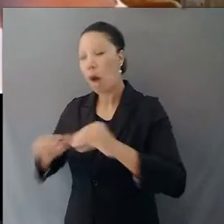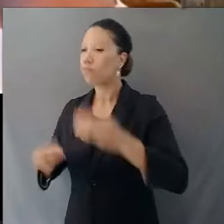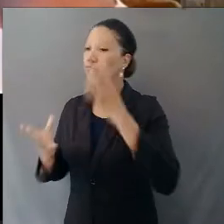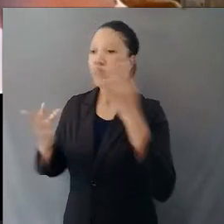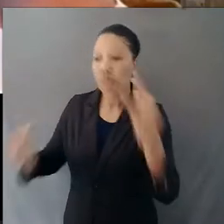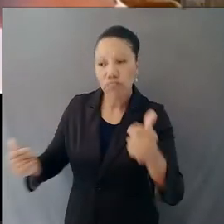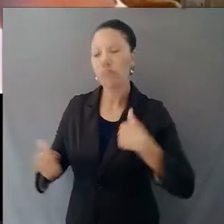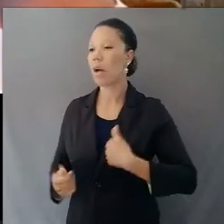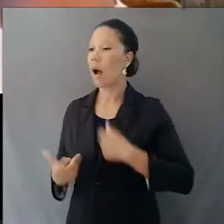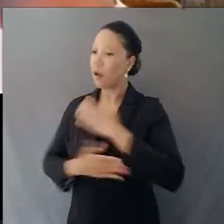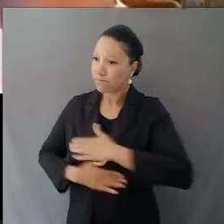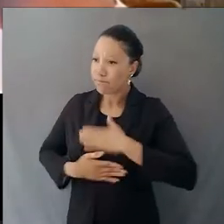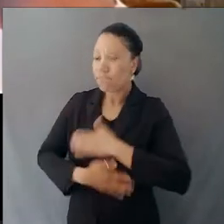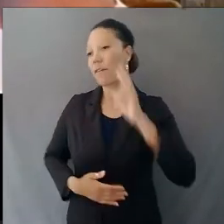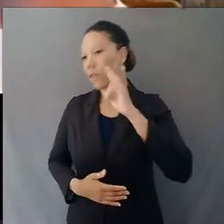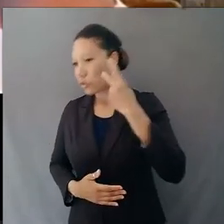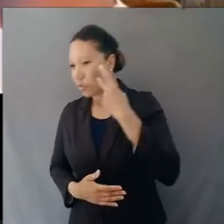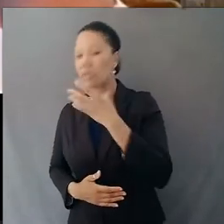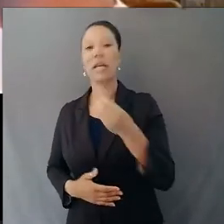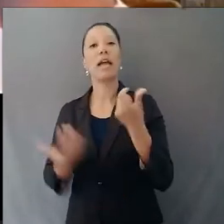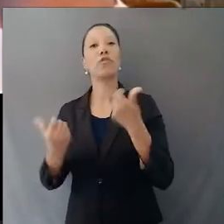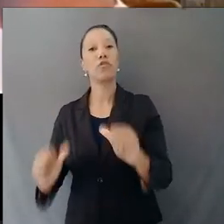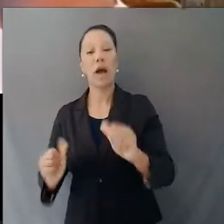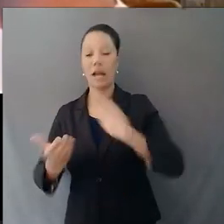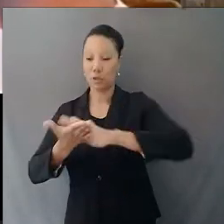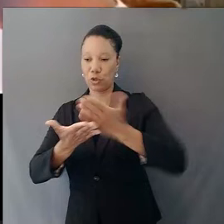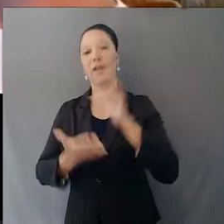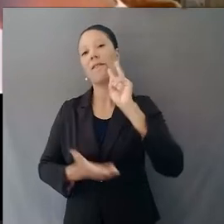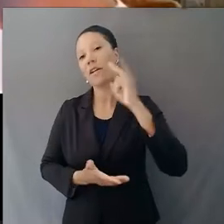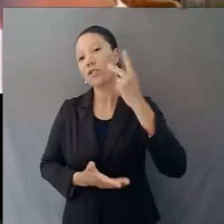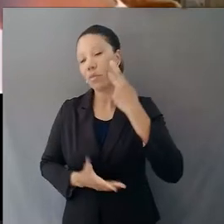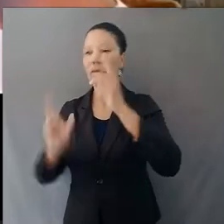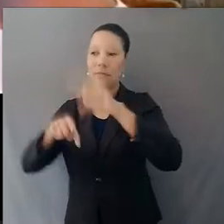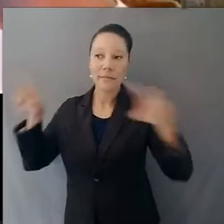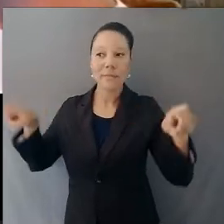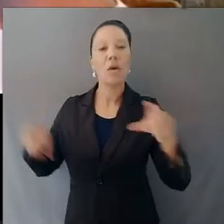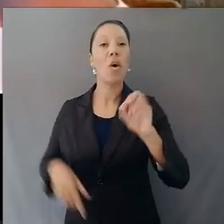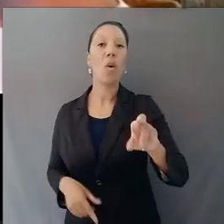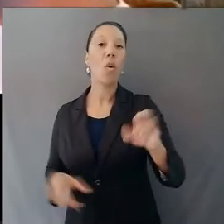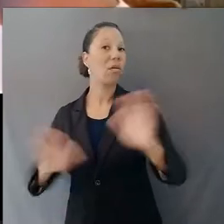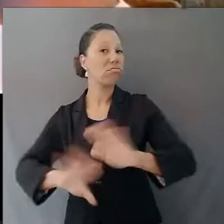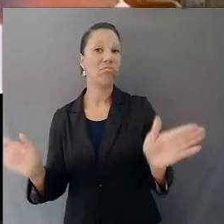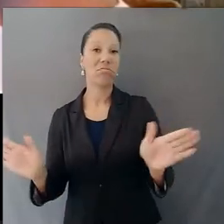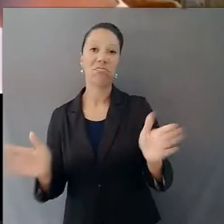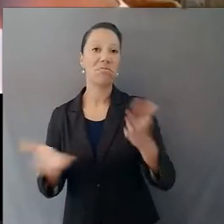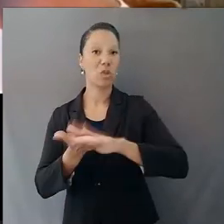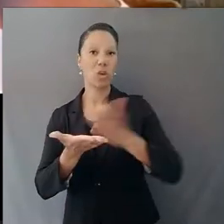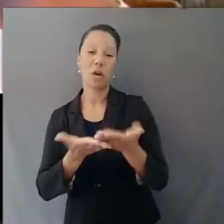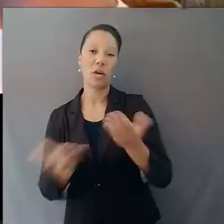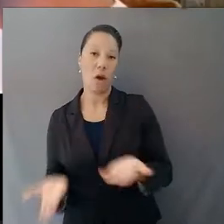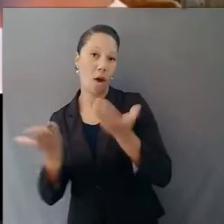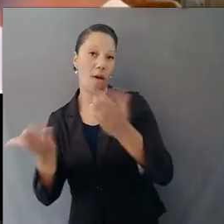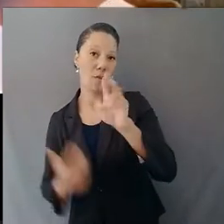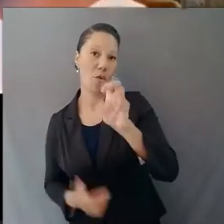like them. I'd also try cooking them some different ways, or maybe having them more raw. Kids like them in different ways, and the flavors come out with